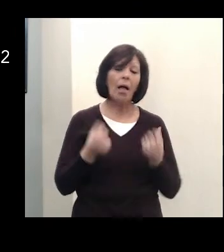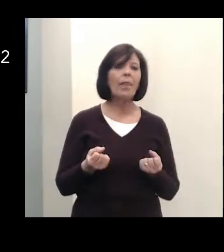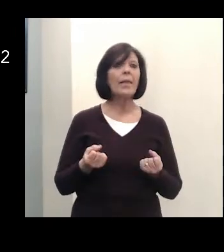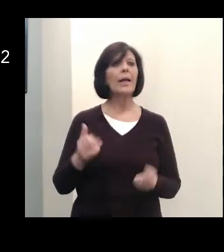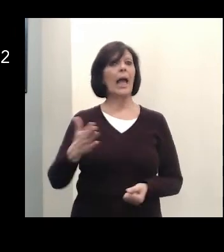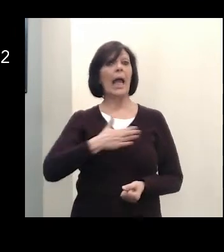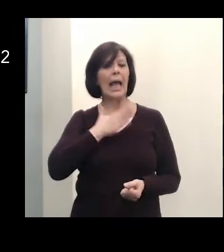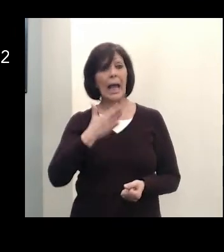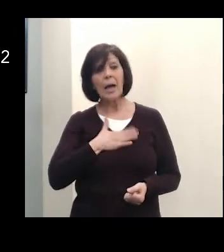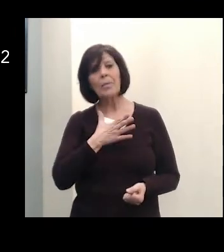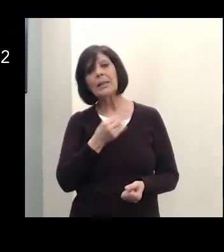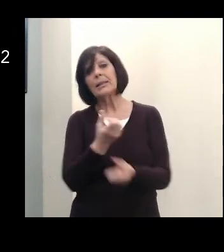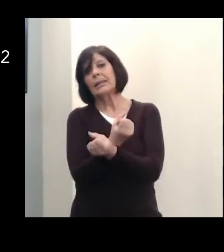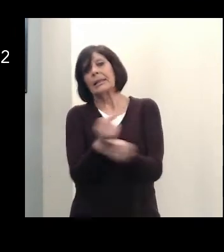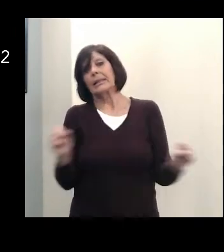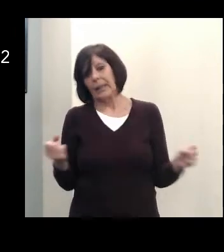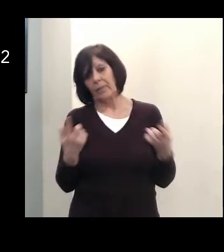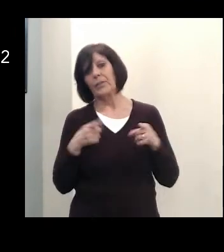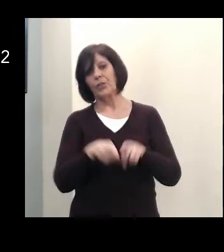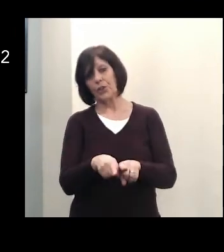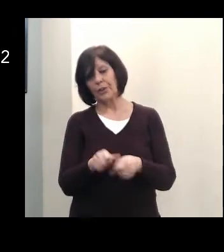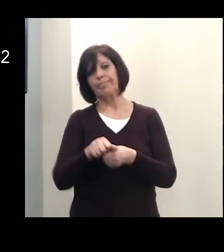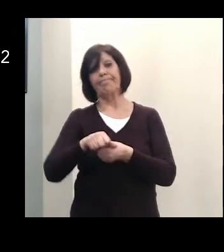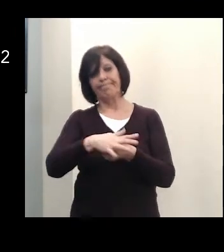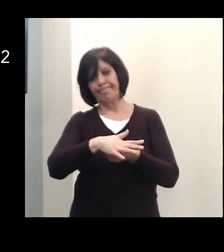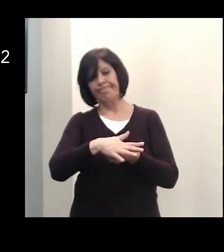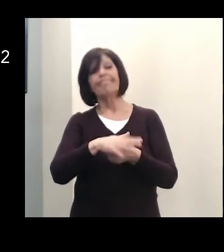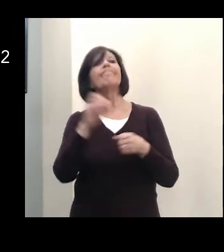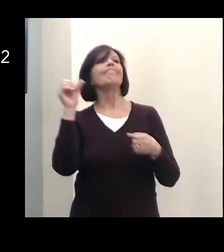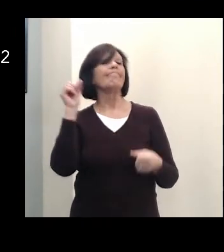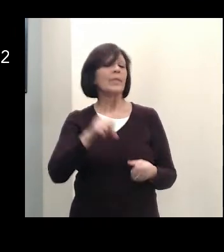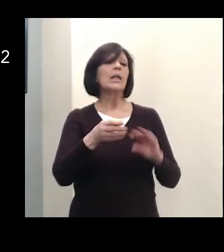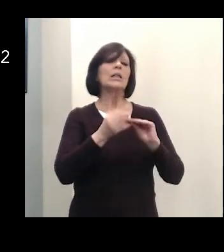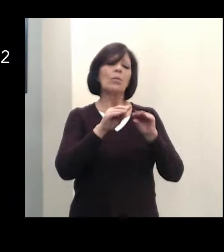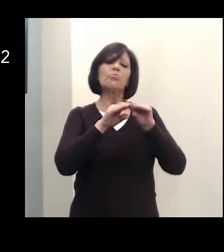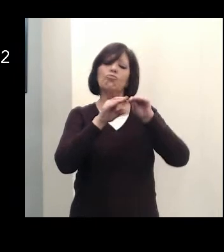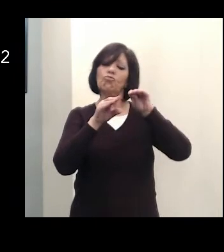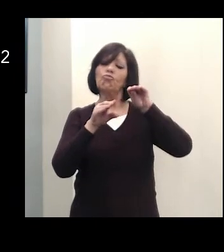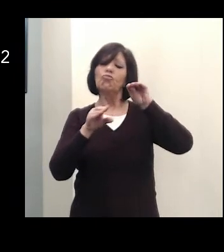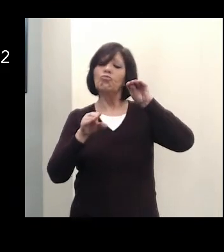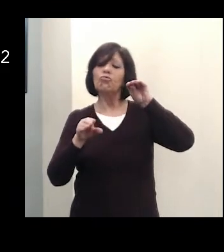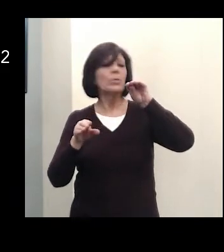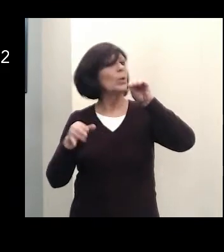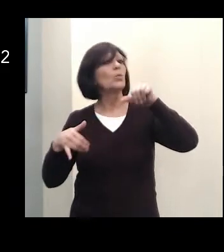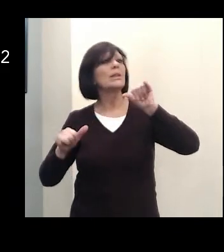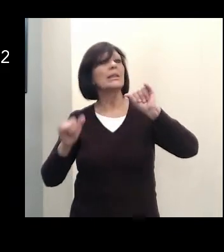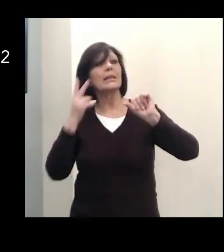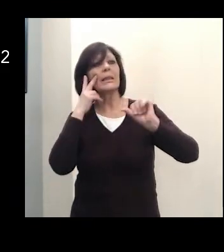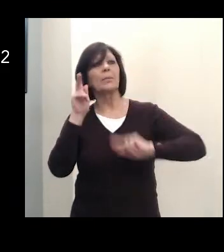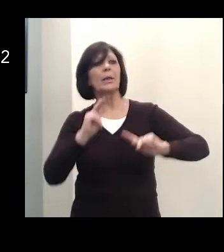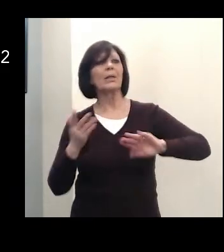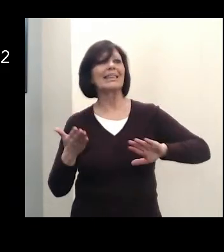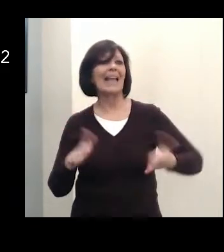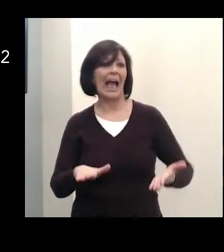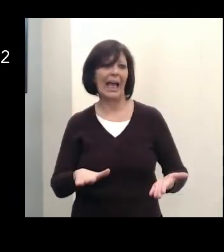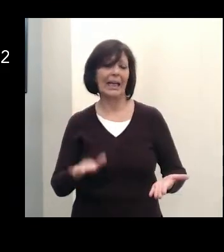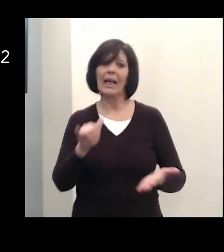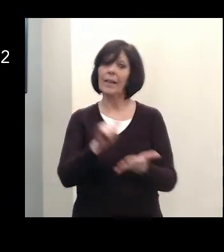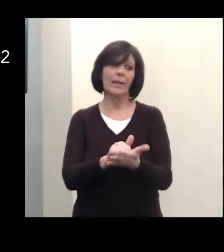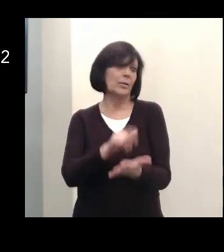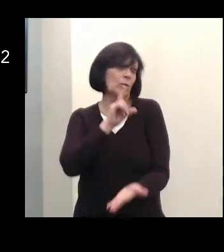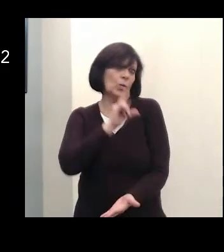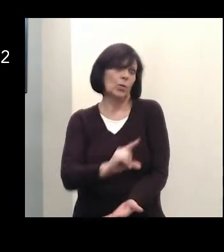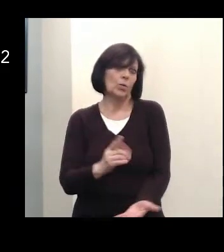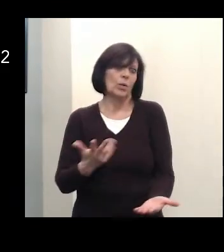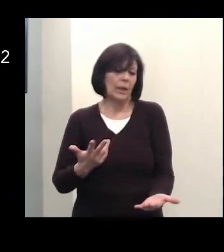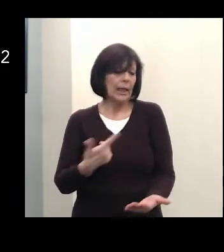safe during this pandemic. And even though the numbers are decreasing, we're still seeing deaths, and that is a reality. And boosters are our